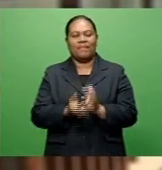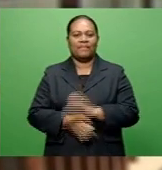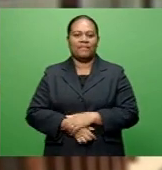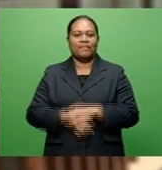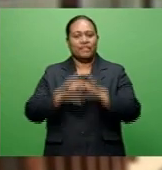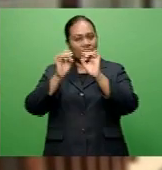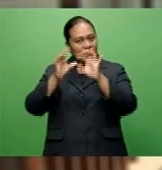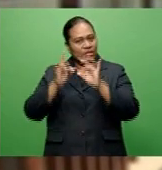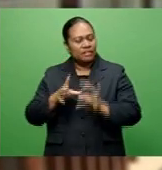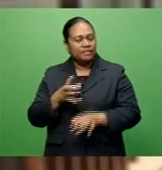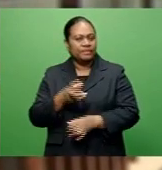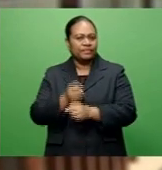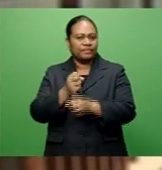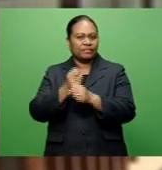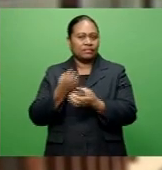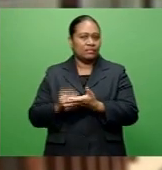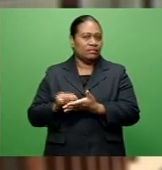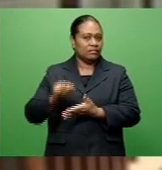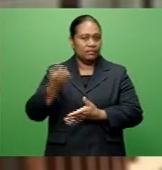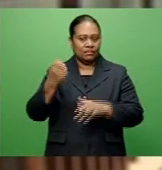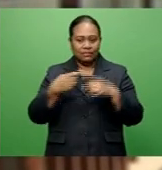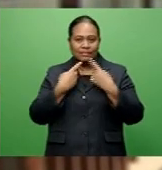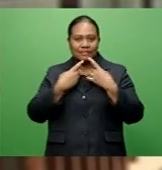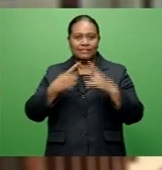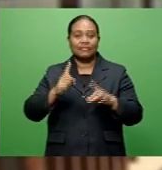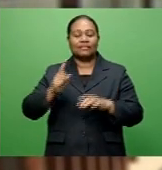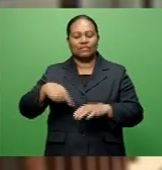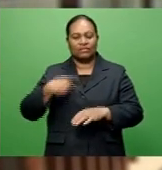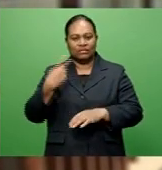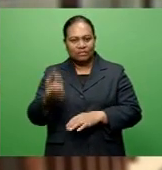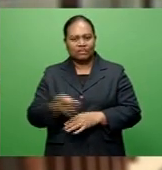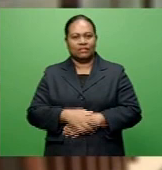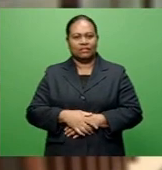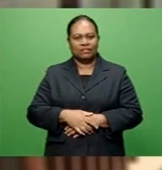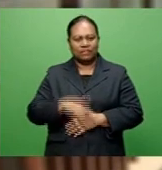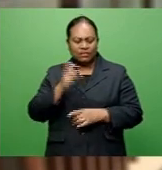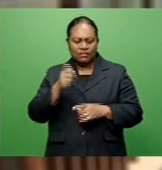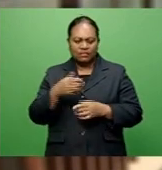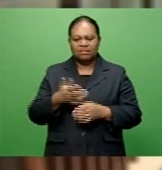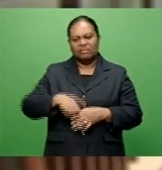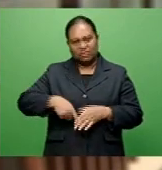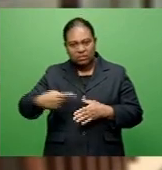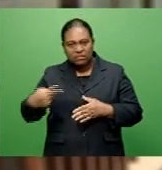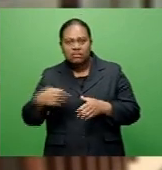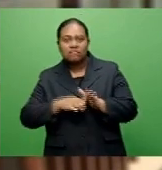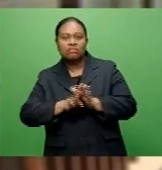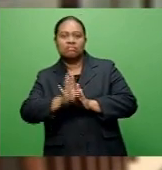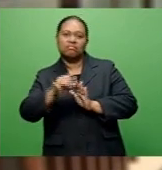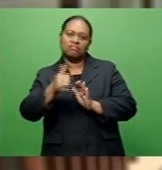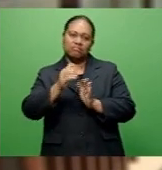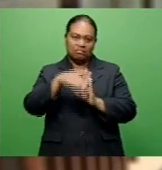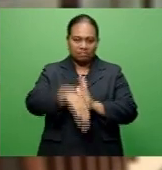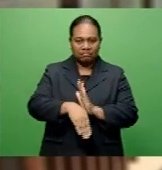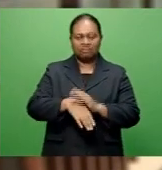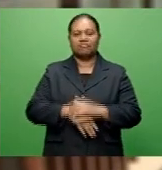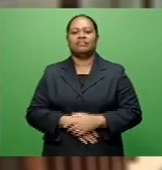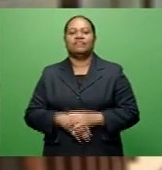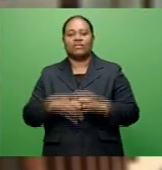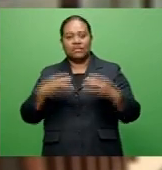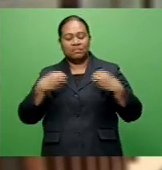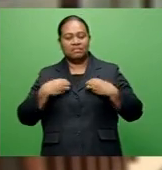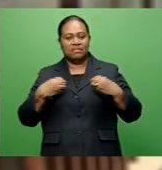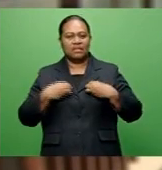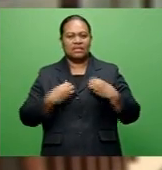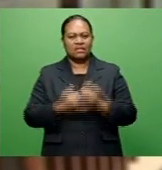will update its economic forecast tomorrow, which could determine whether the Aussie dollar continues to rise. In New Zealand, business